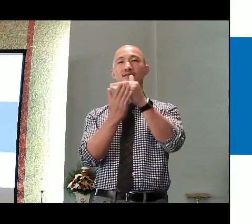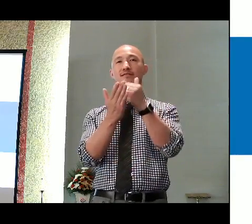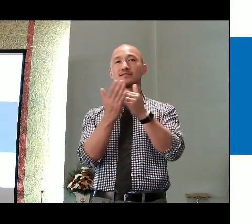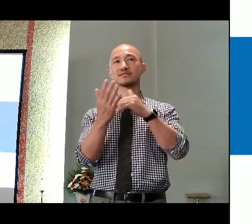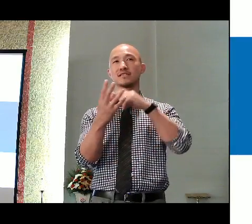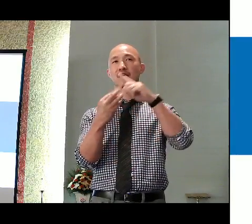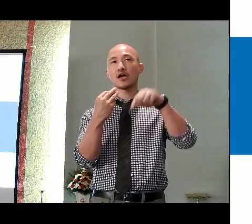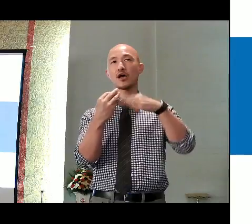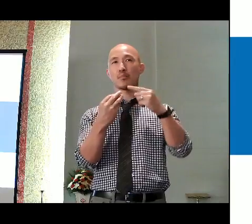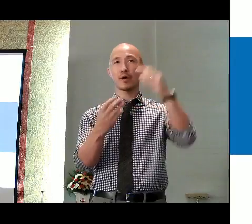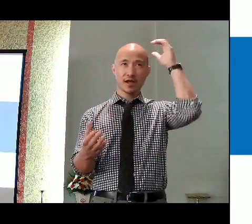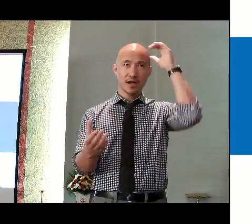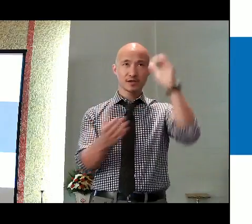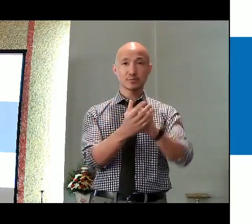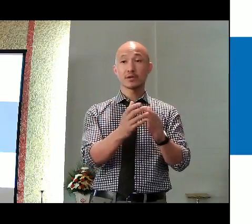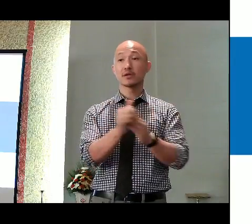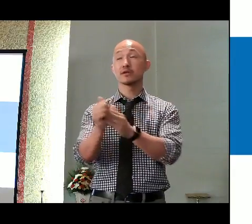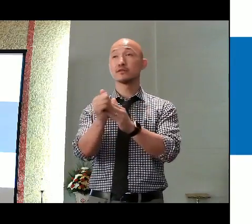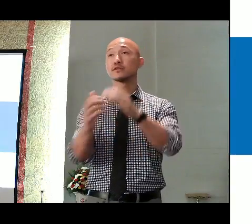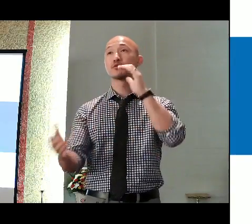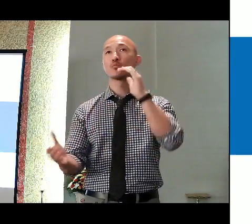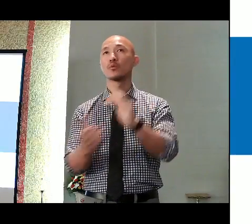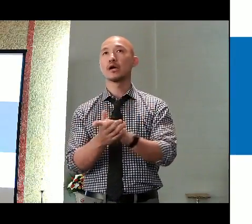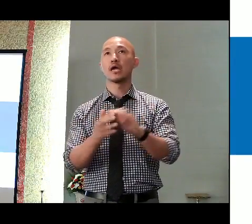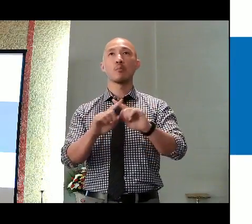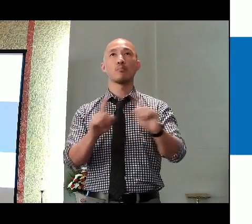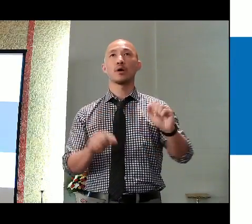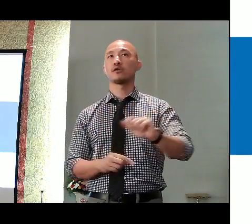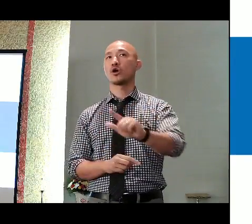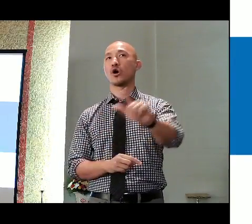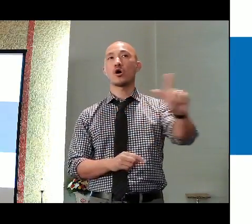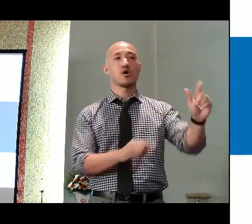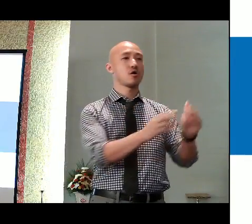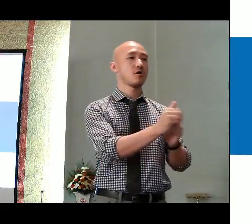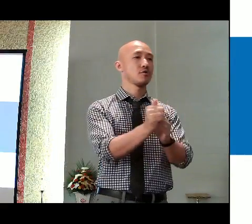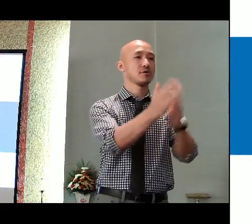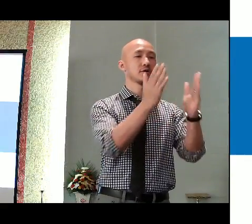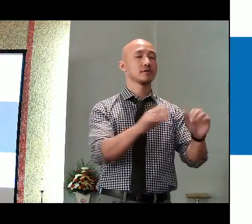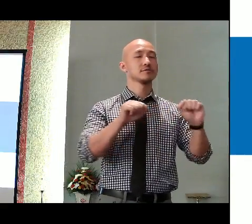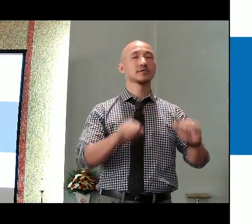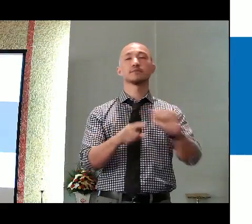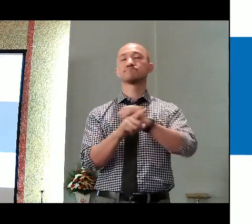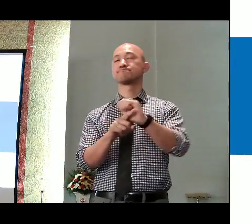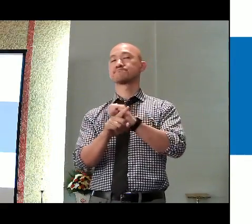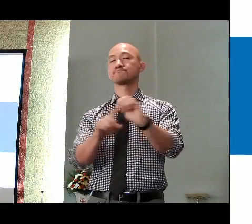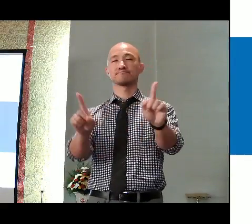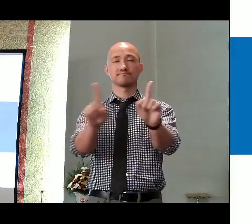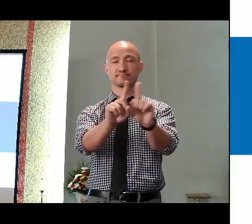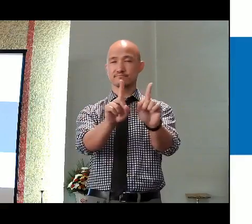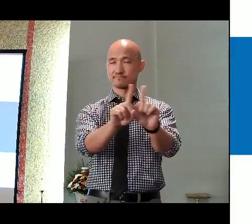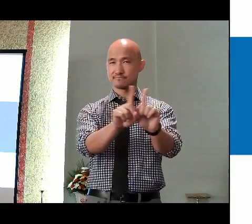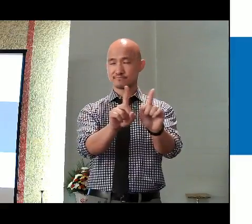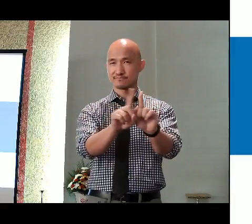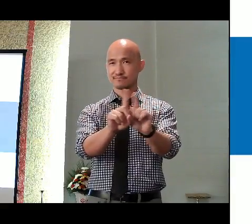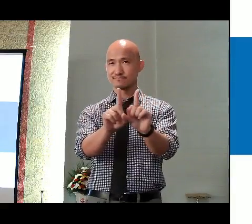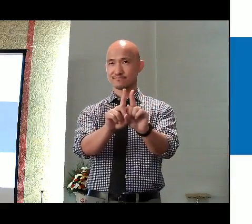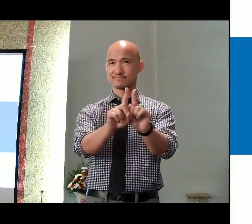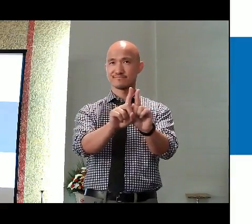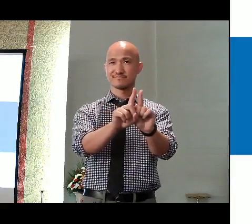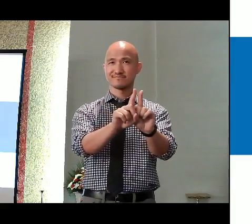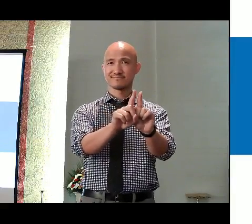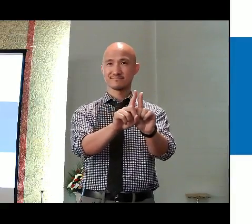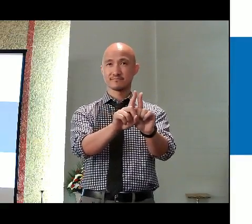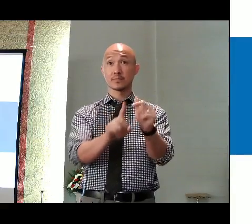to anybody who has a responsibility of headship or overseeing anybody else. If you are going to be